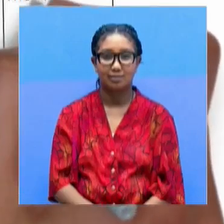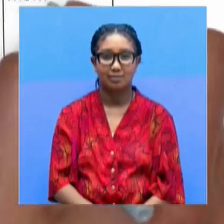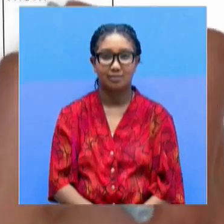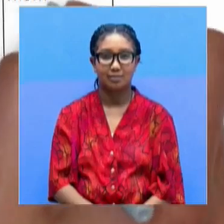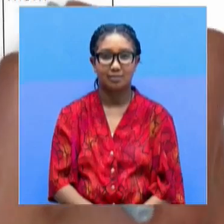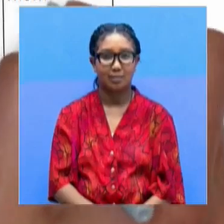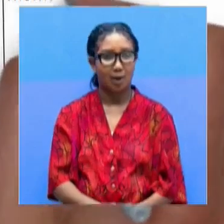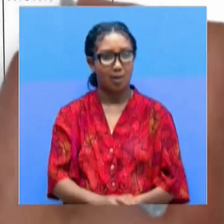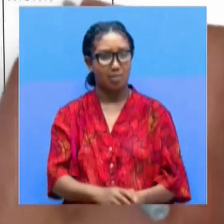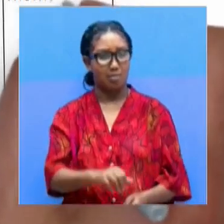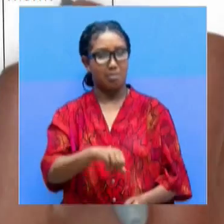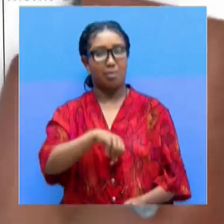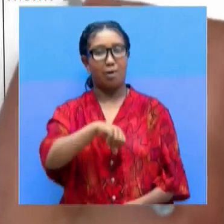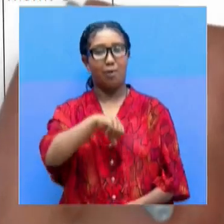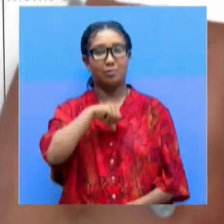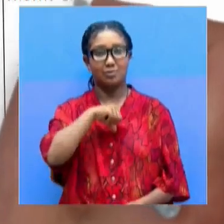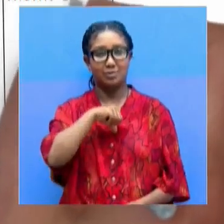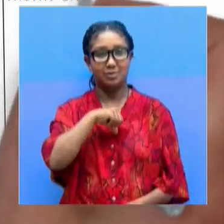proud.